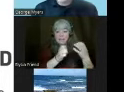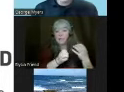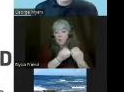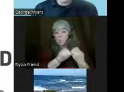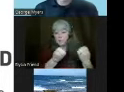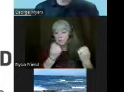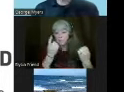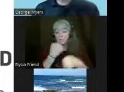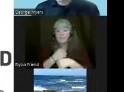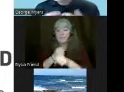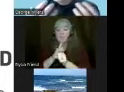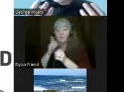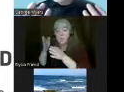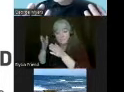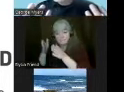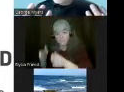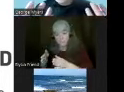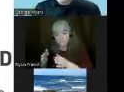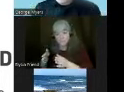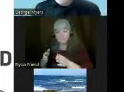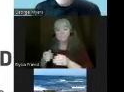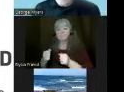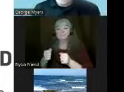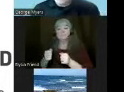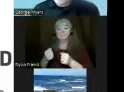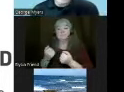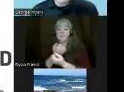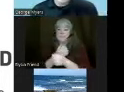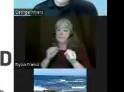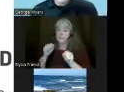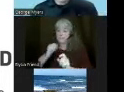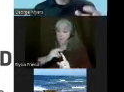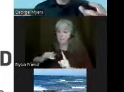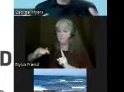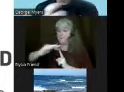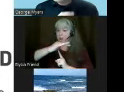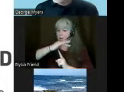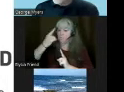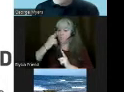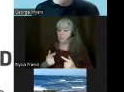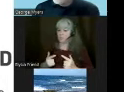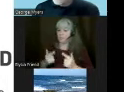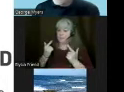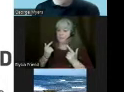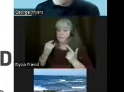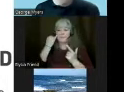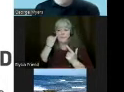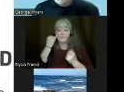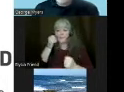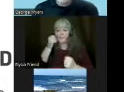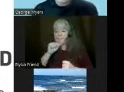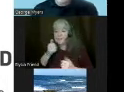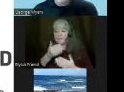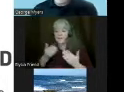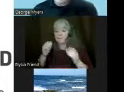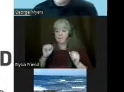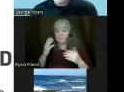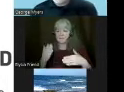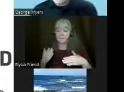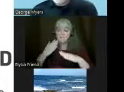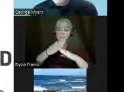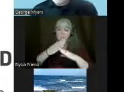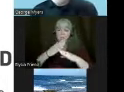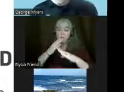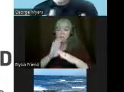to make sure that the person has a safe environment to live in. And if there's anything that can potentially interfere with the